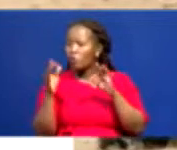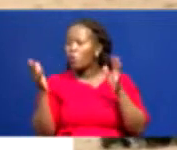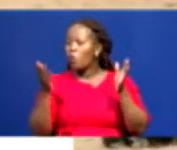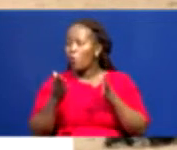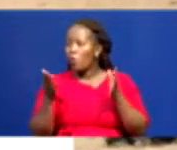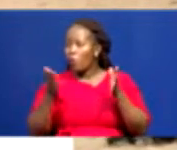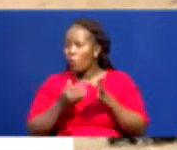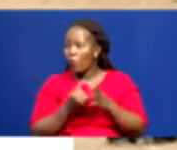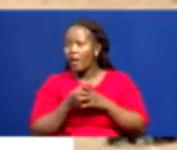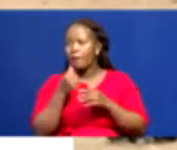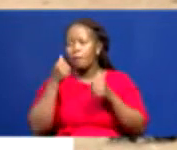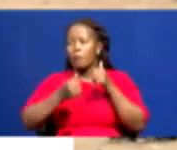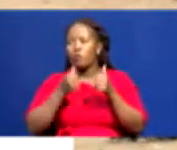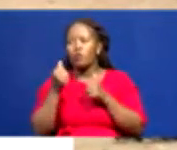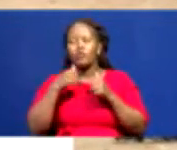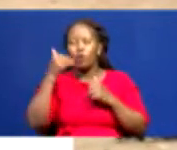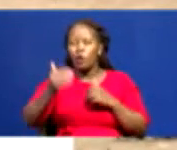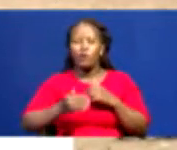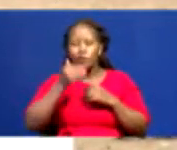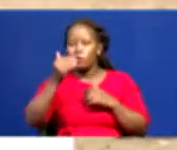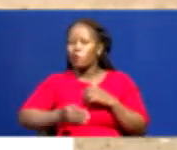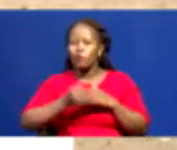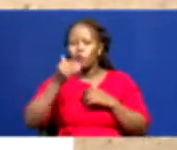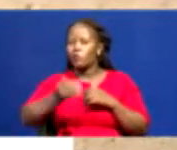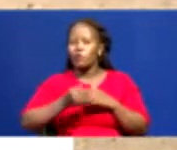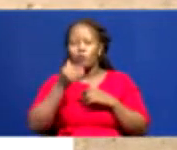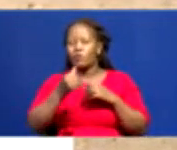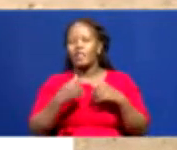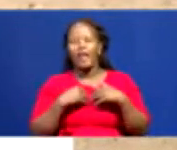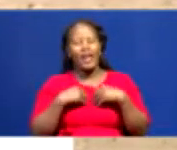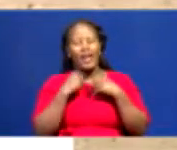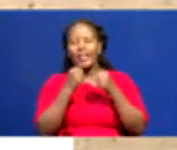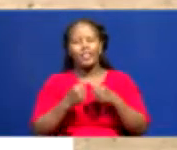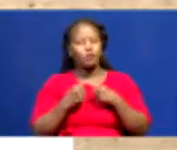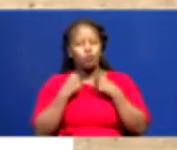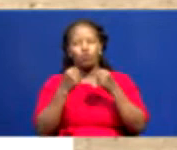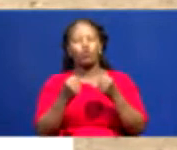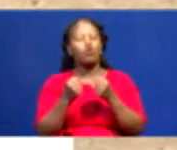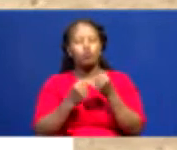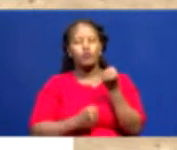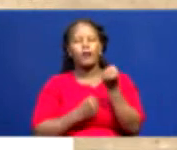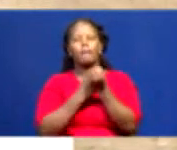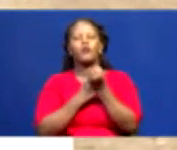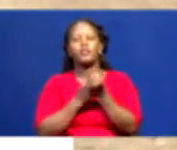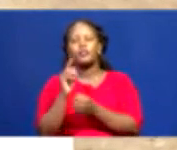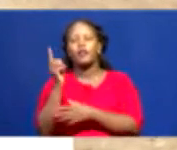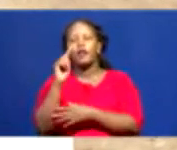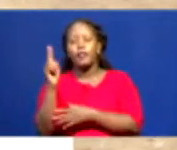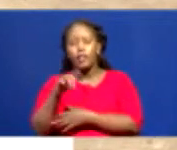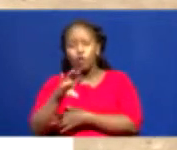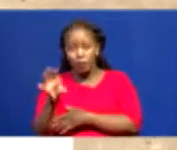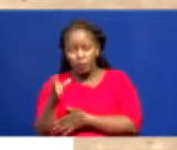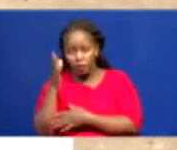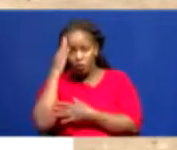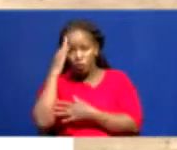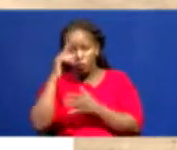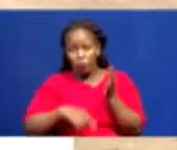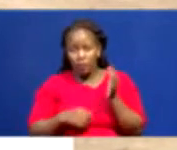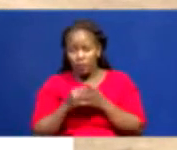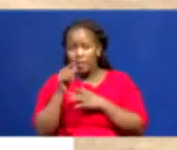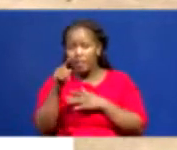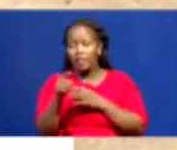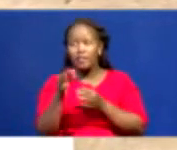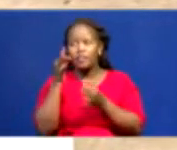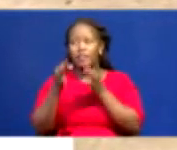is one of his very strong, strongholds in Nairobi County, considering that this is Embakasi